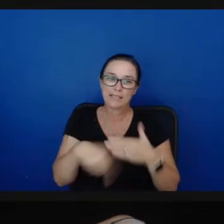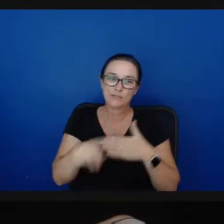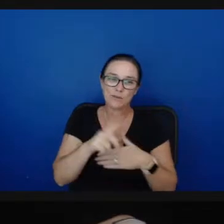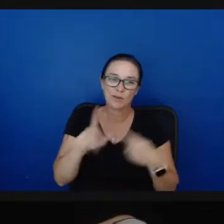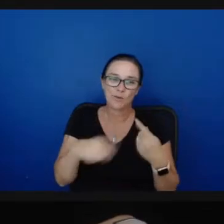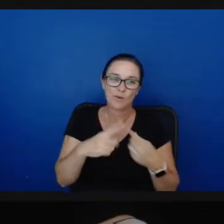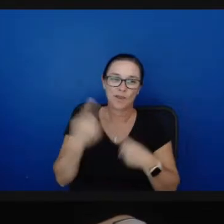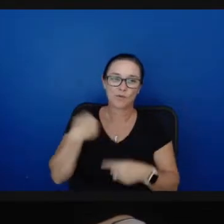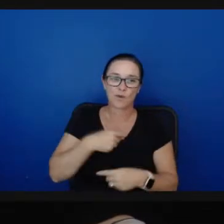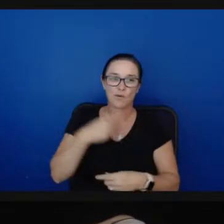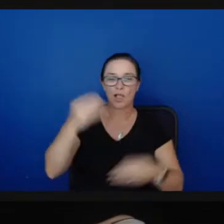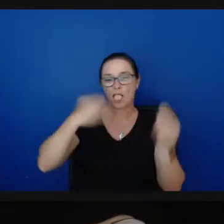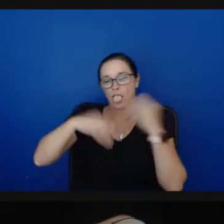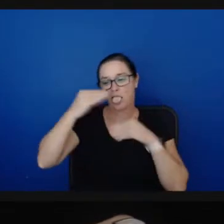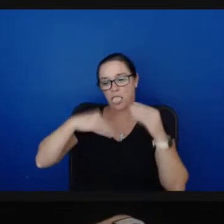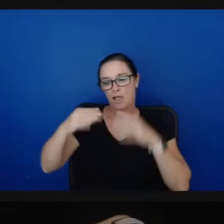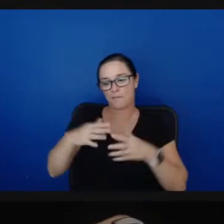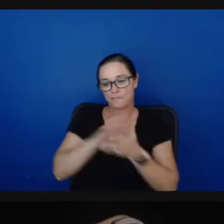getting fat and sleepy.